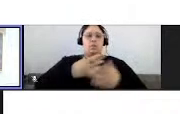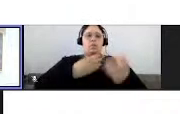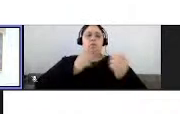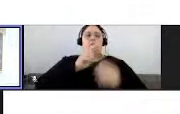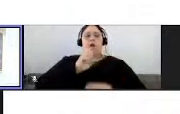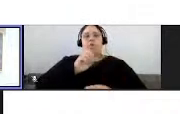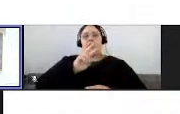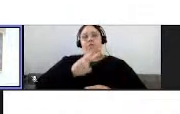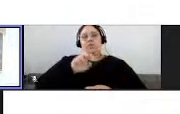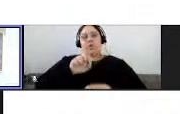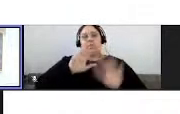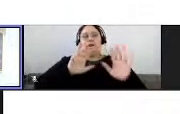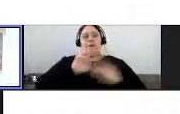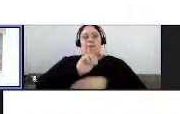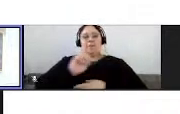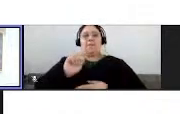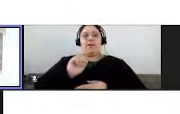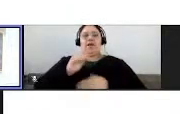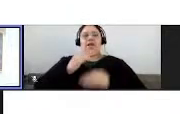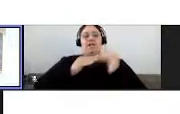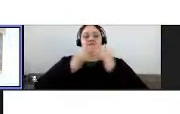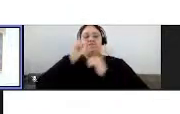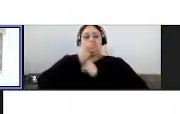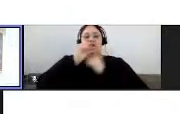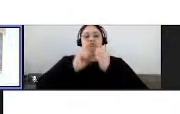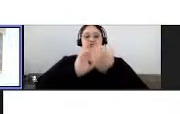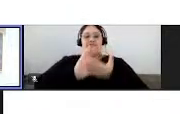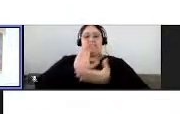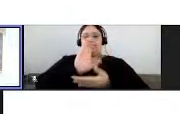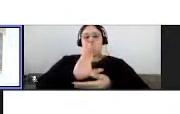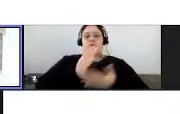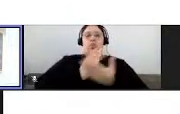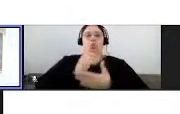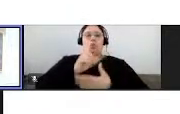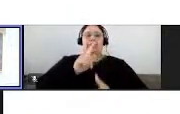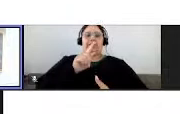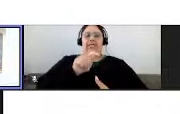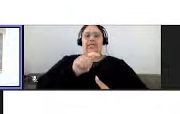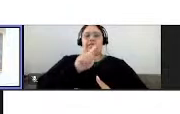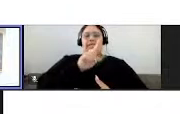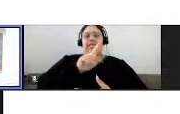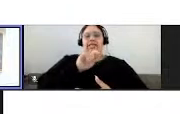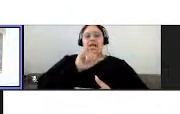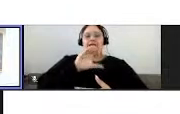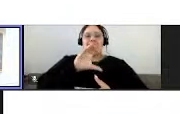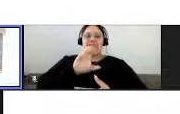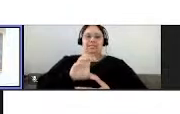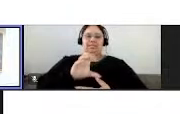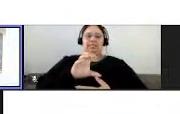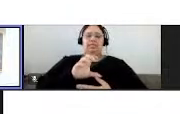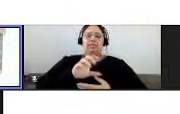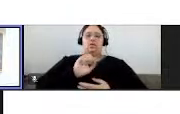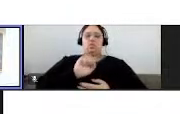102 million in infrastructure investment via our TTICC ECZ fund,